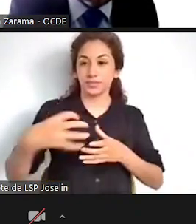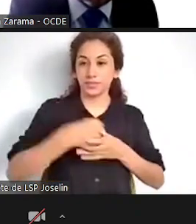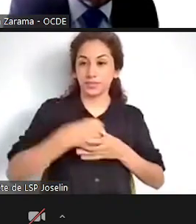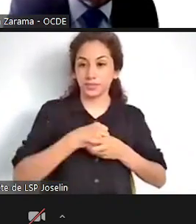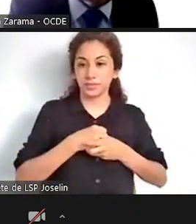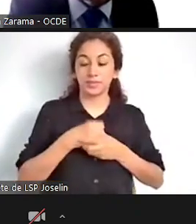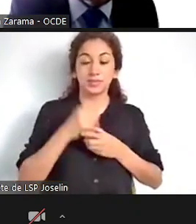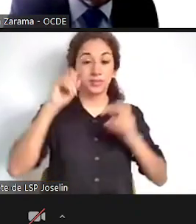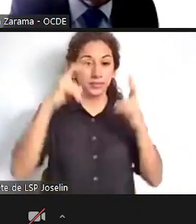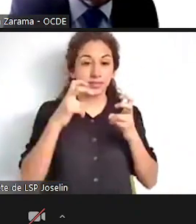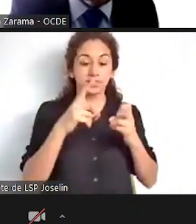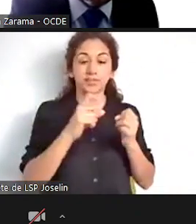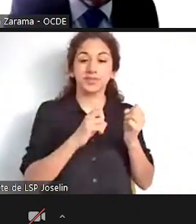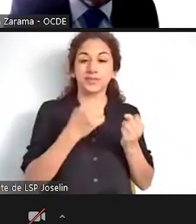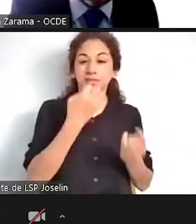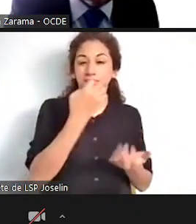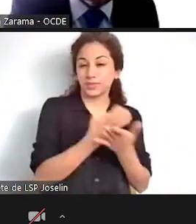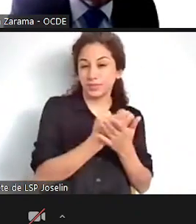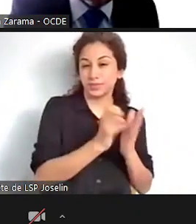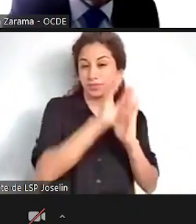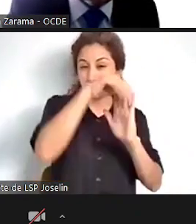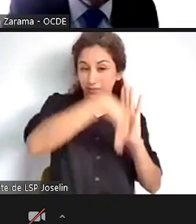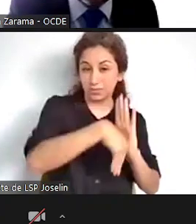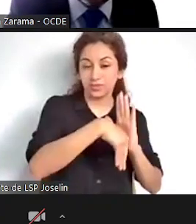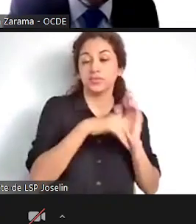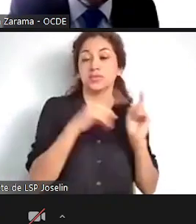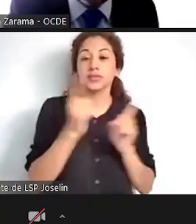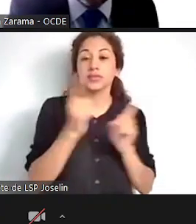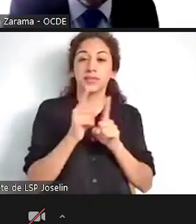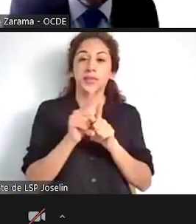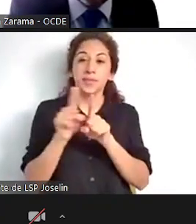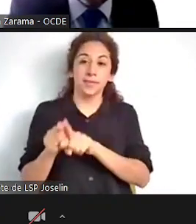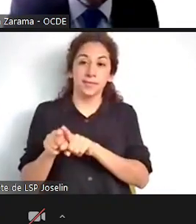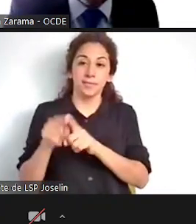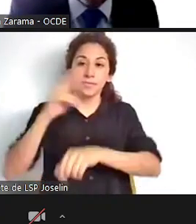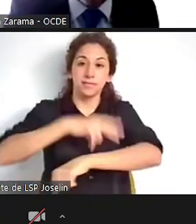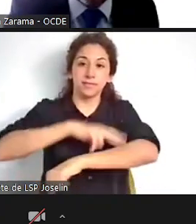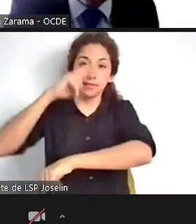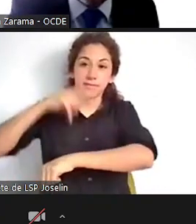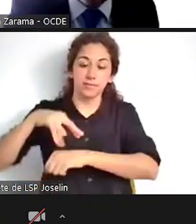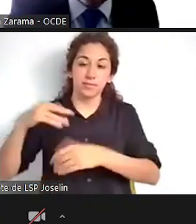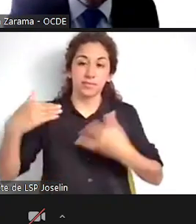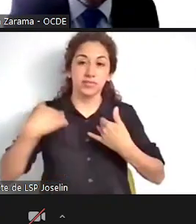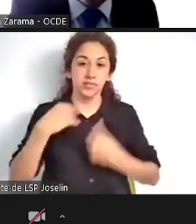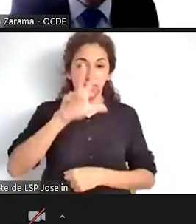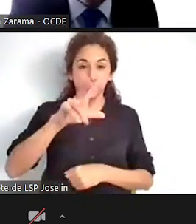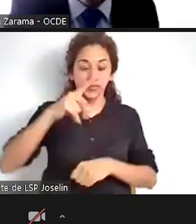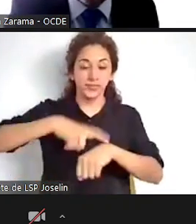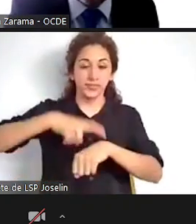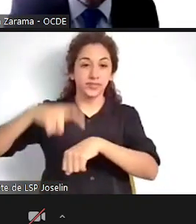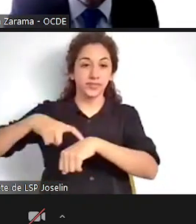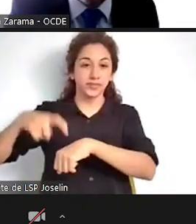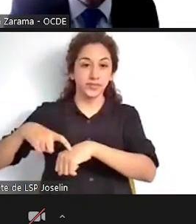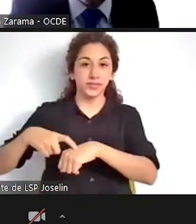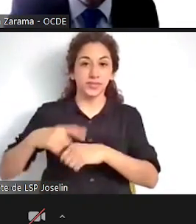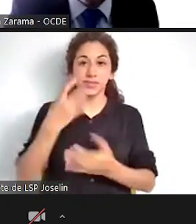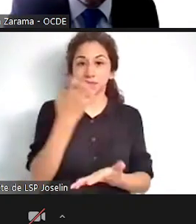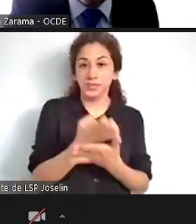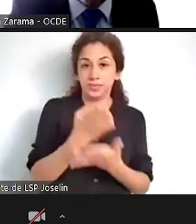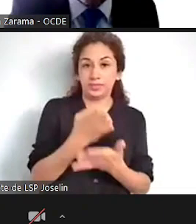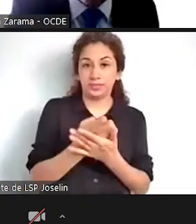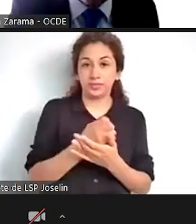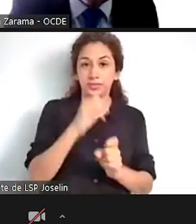transformative in response of the crisis and the structural problems of the region it needs to be able to integrate the three dimensions of